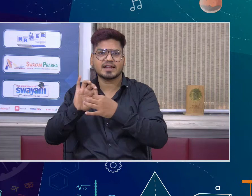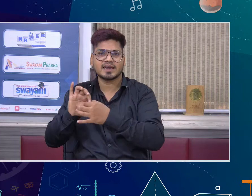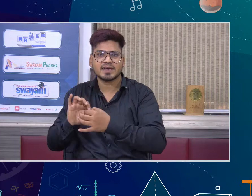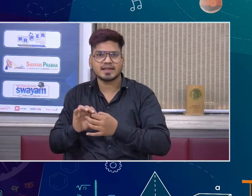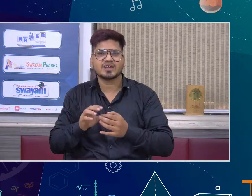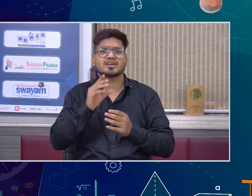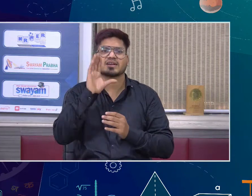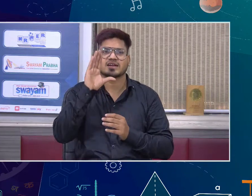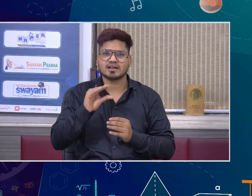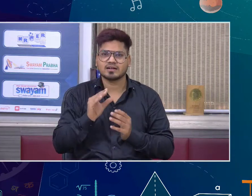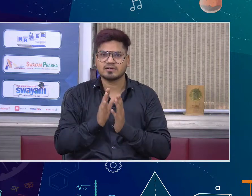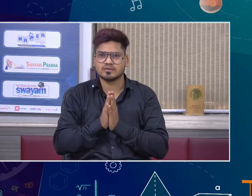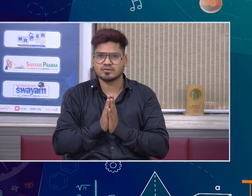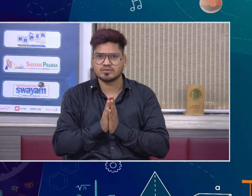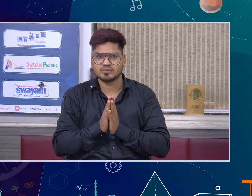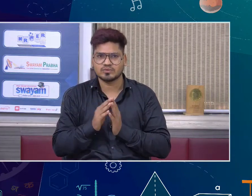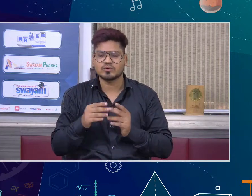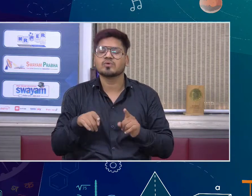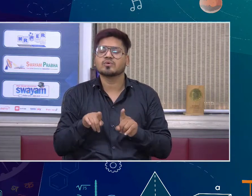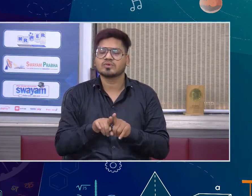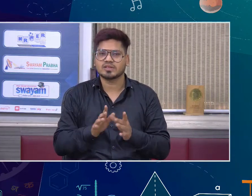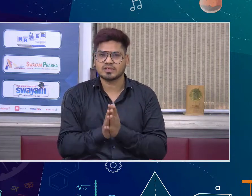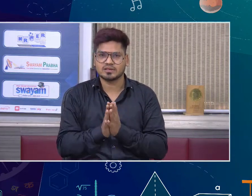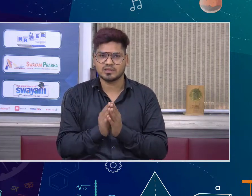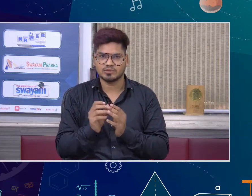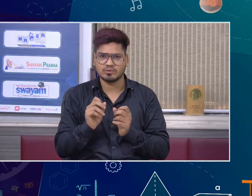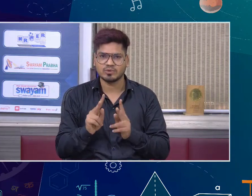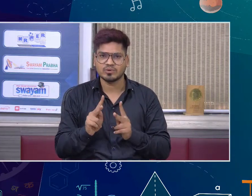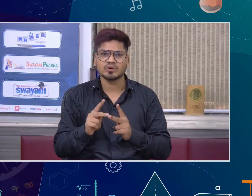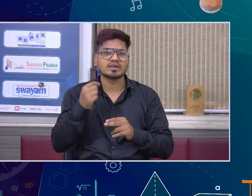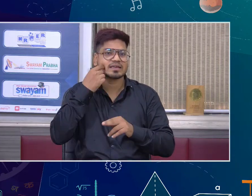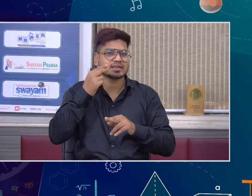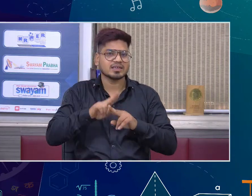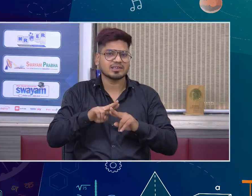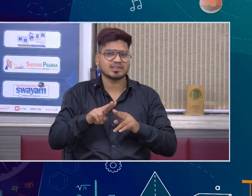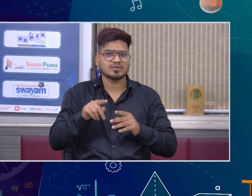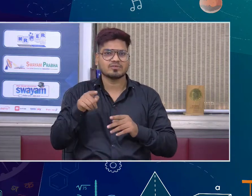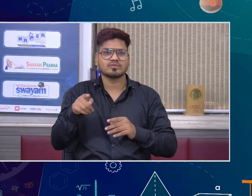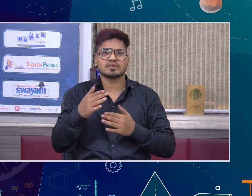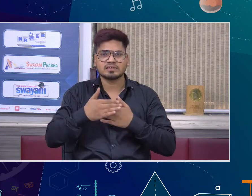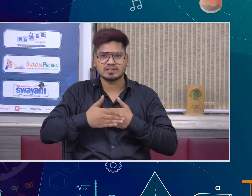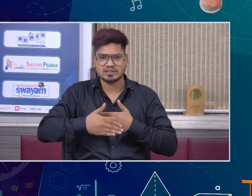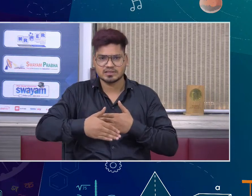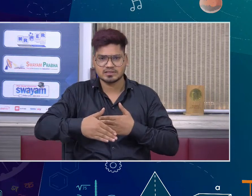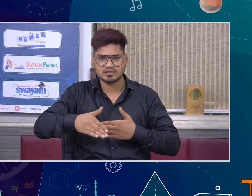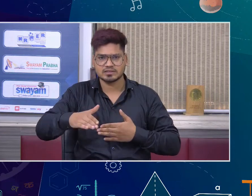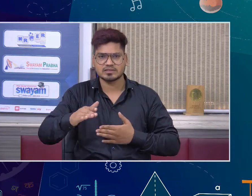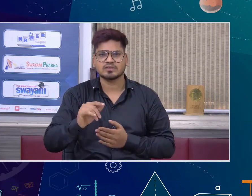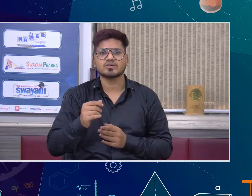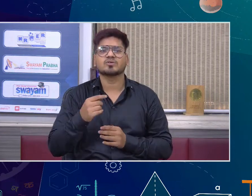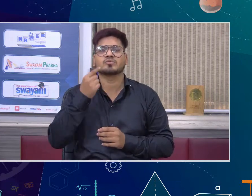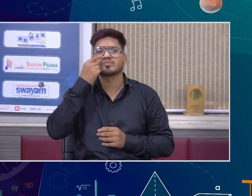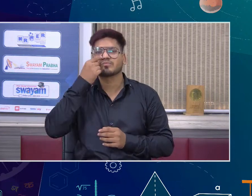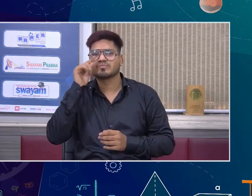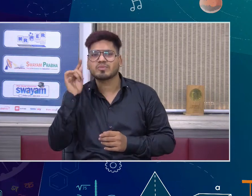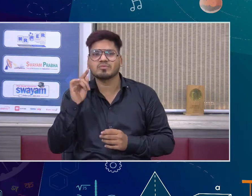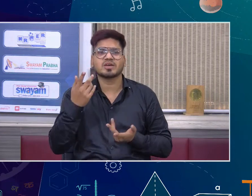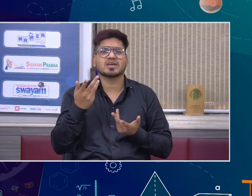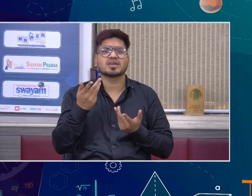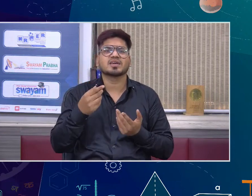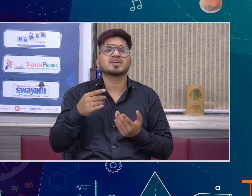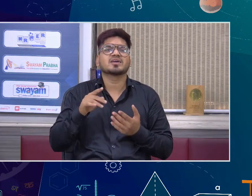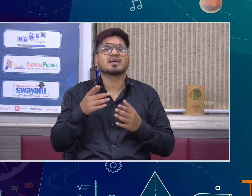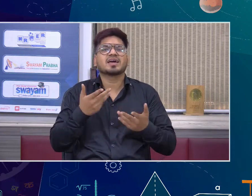totally segregated from the community. They were sitting on the on the home and with the mother. Even they are not